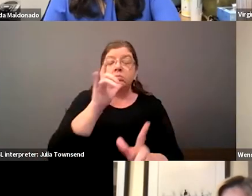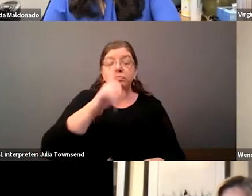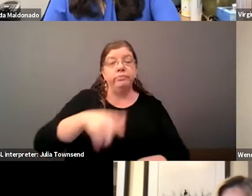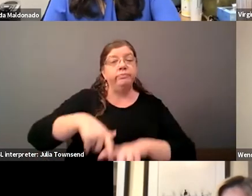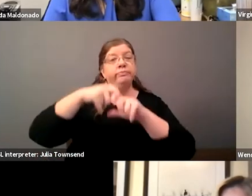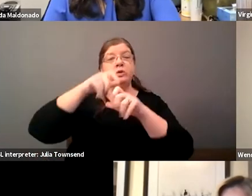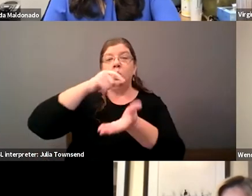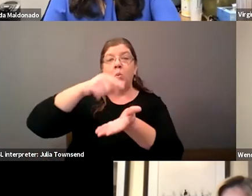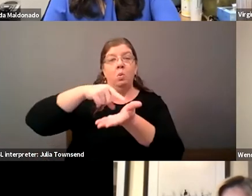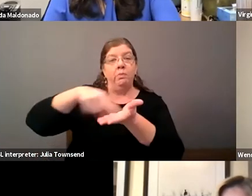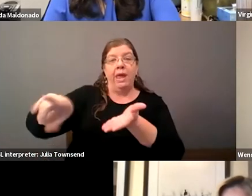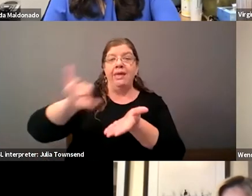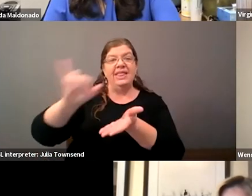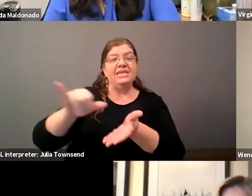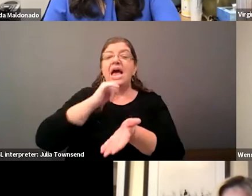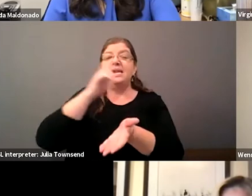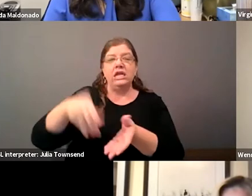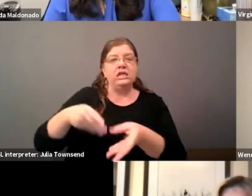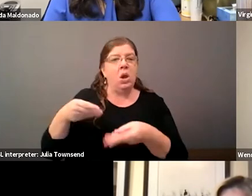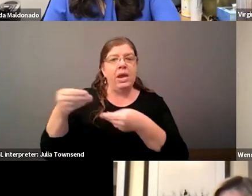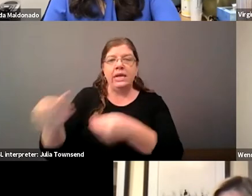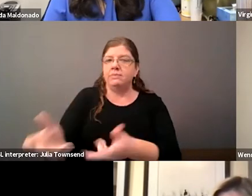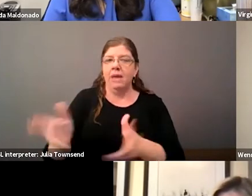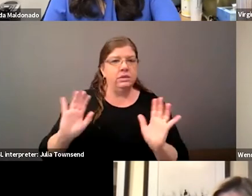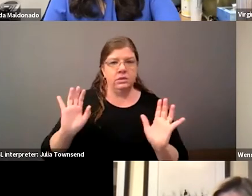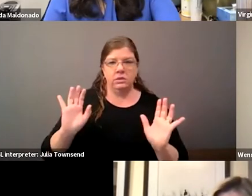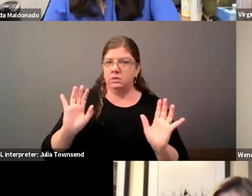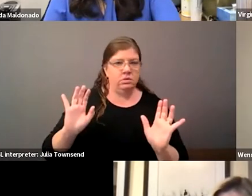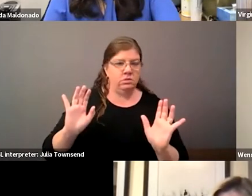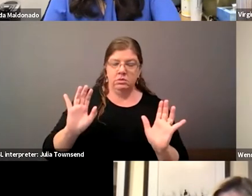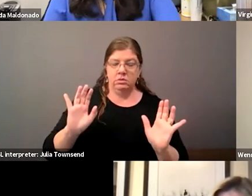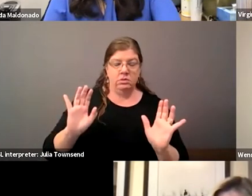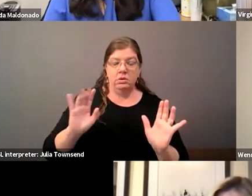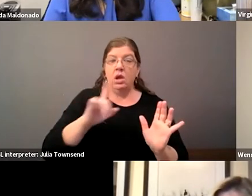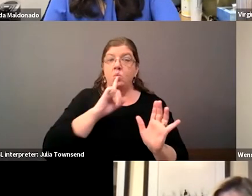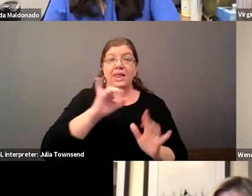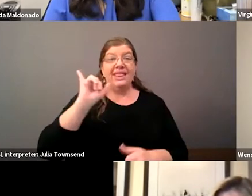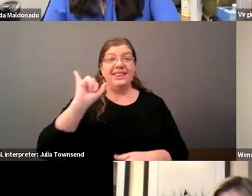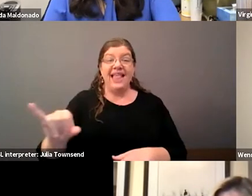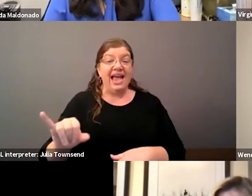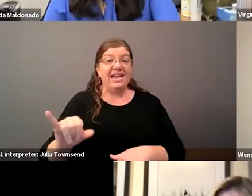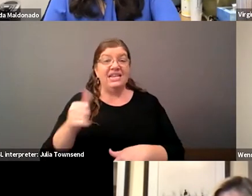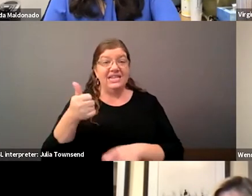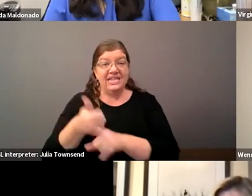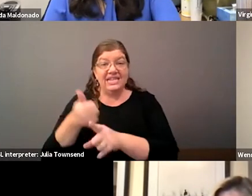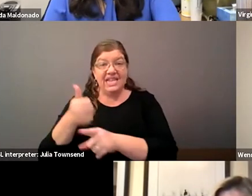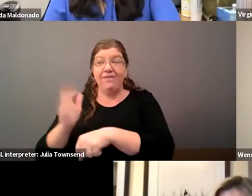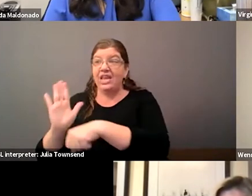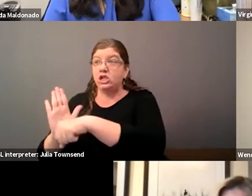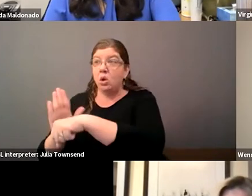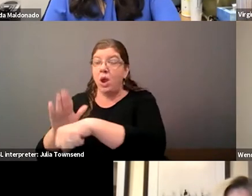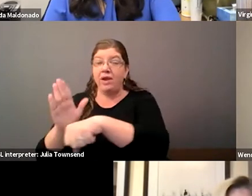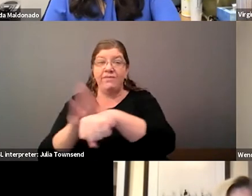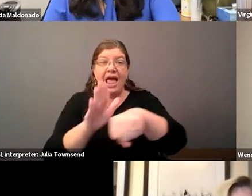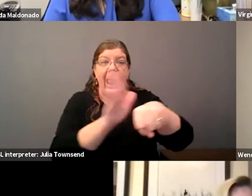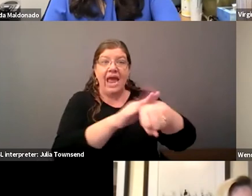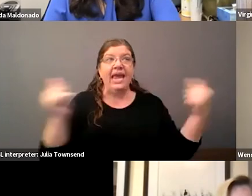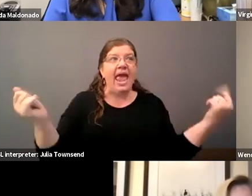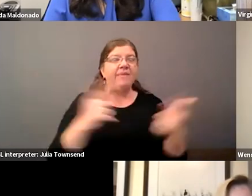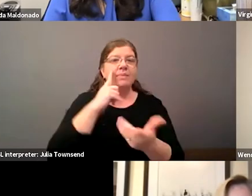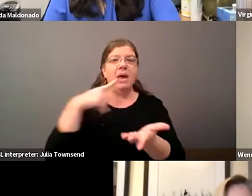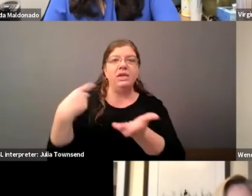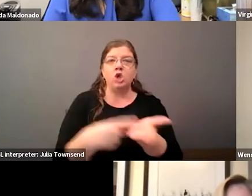unnecessary expense and in fact it's a red flag it's a blaring red flag everyone's talking about